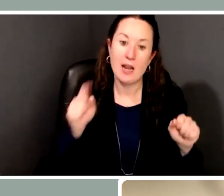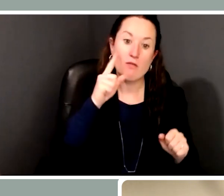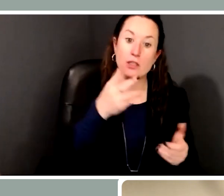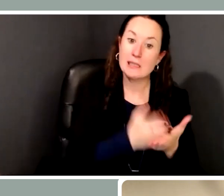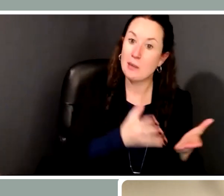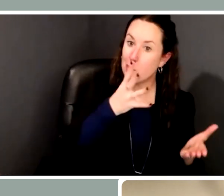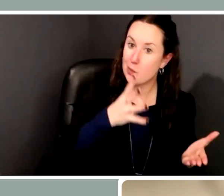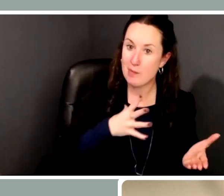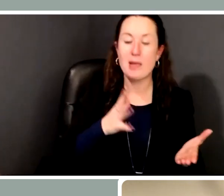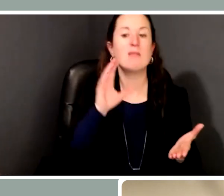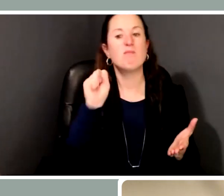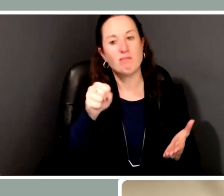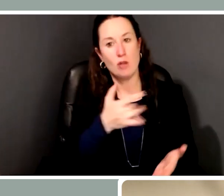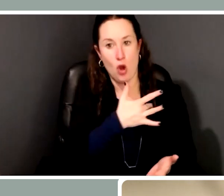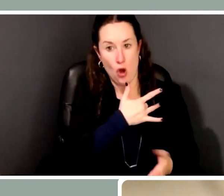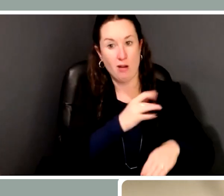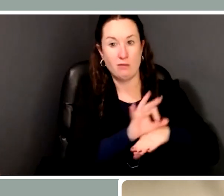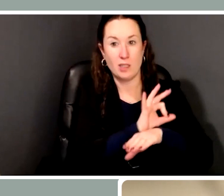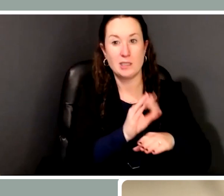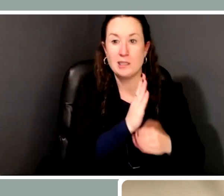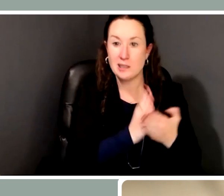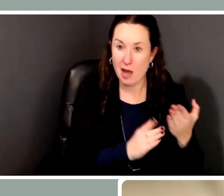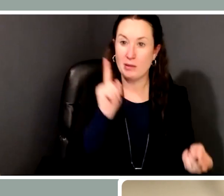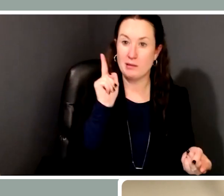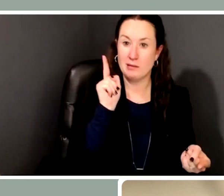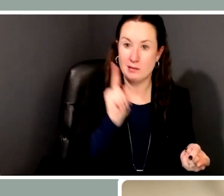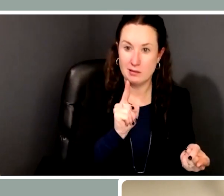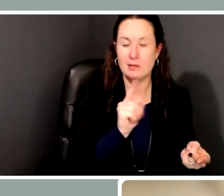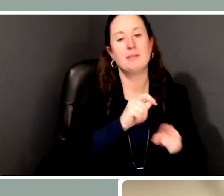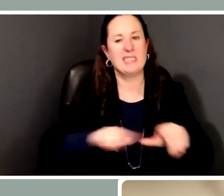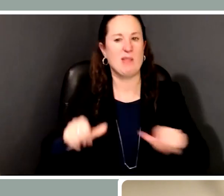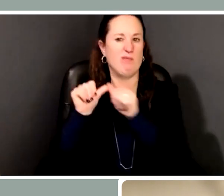to moderate diminished heart function and still remain on drugs like Herceptin.